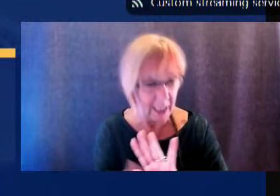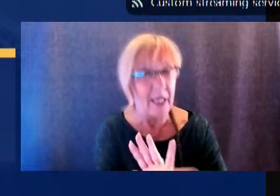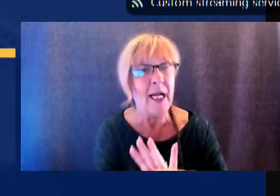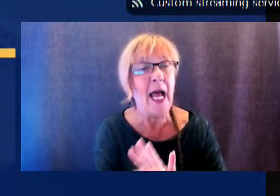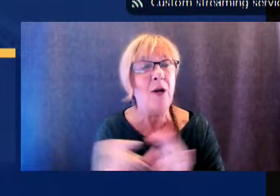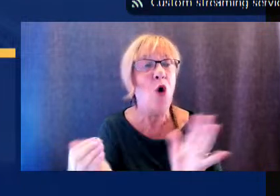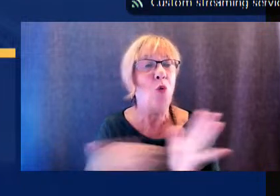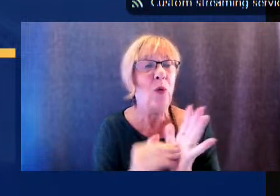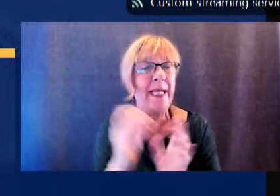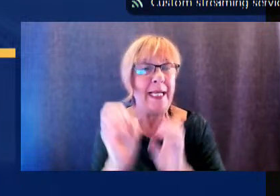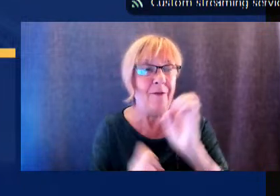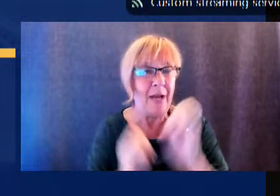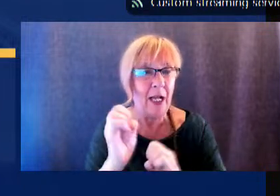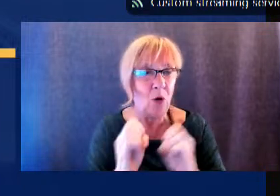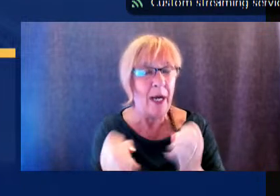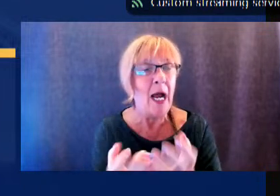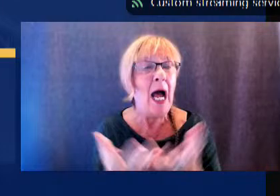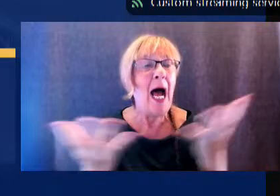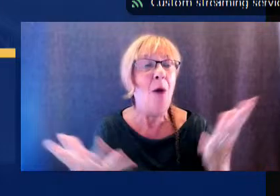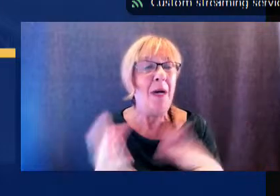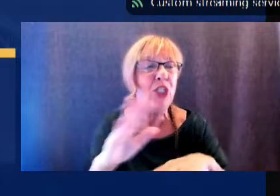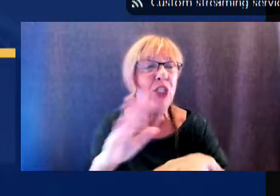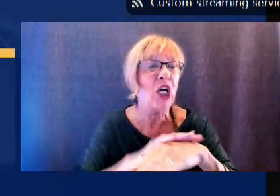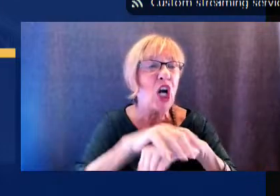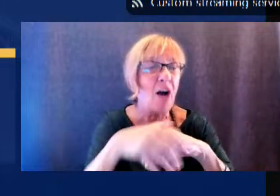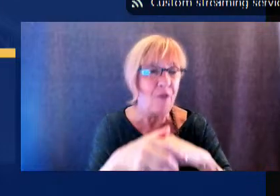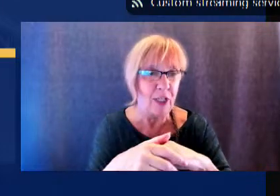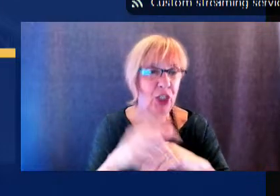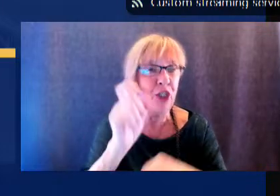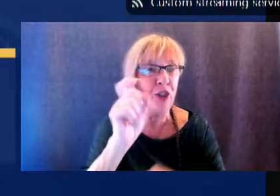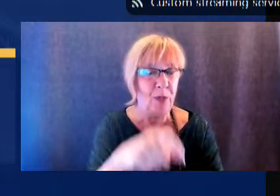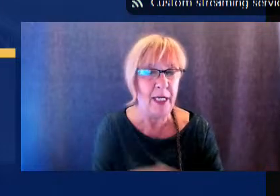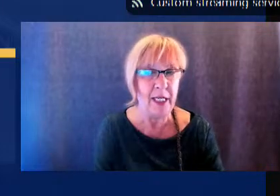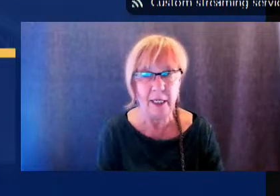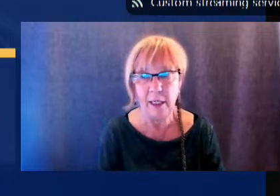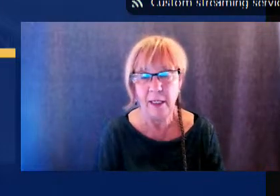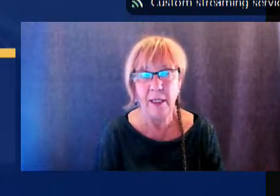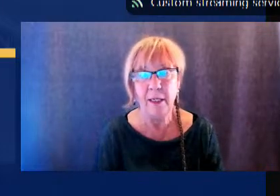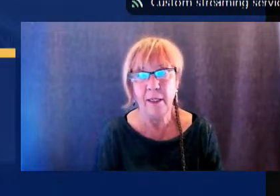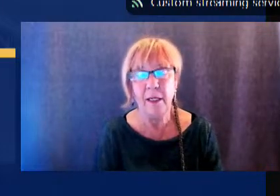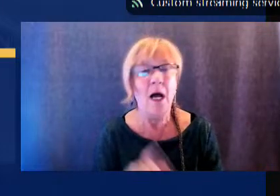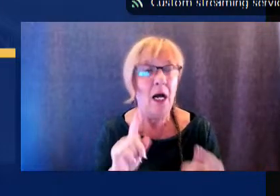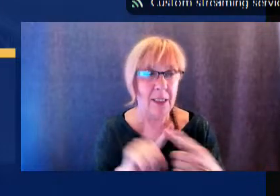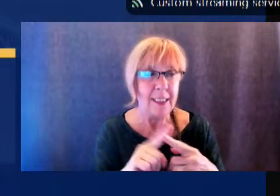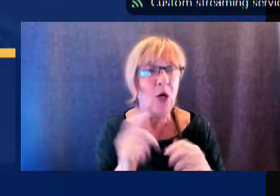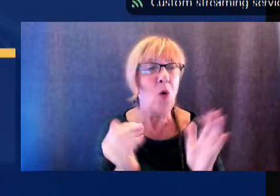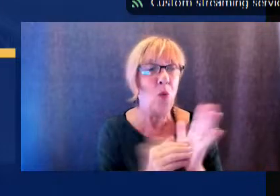actually need going forward until the rebuild is complete.